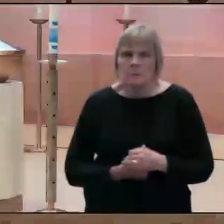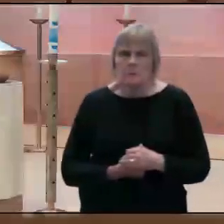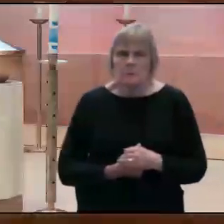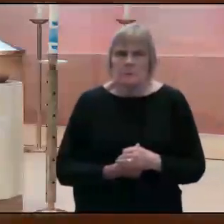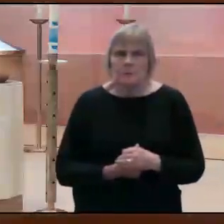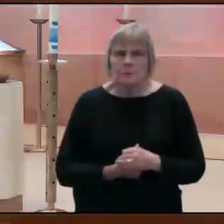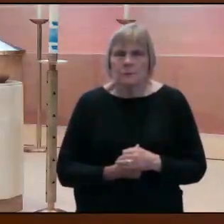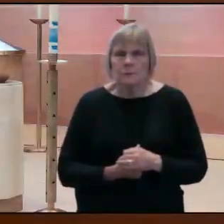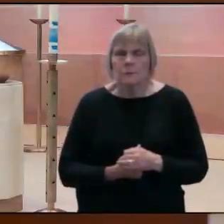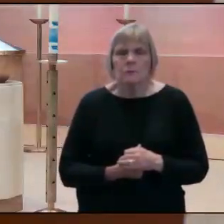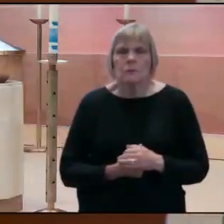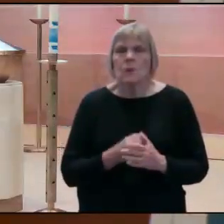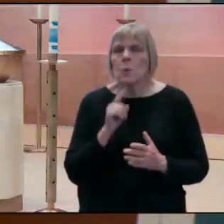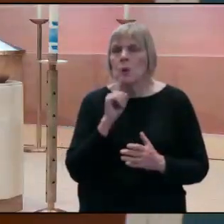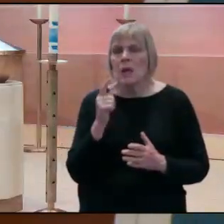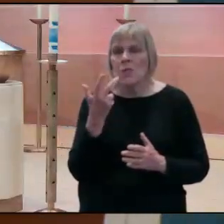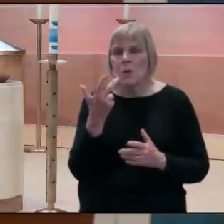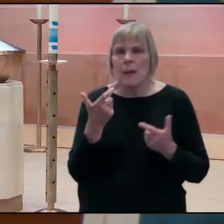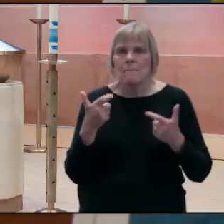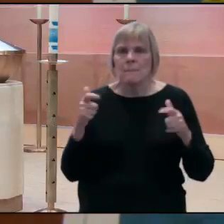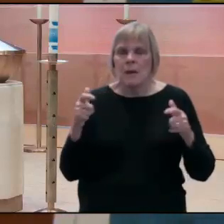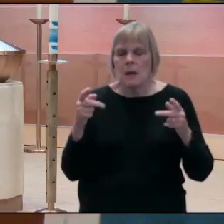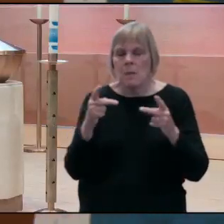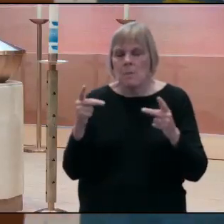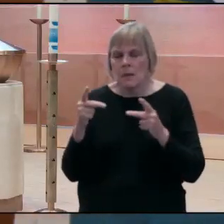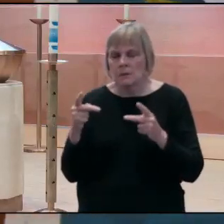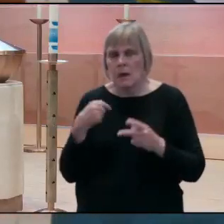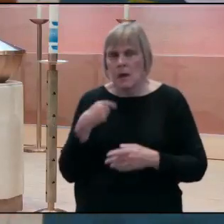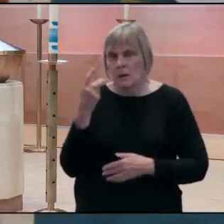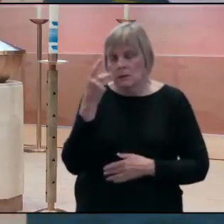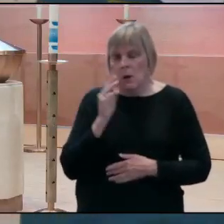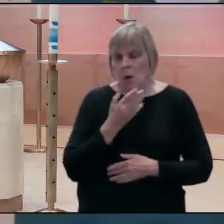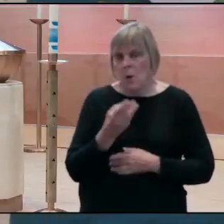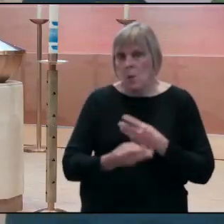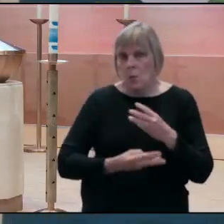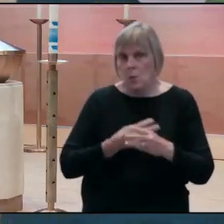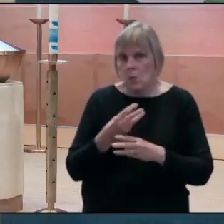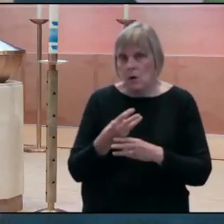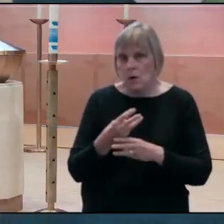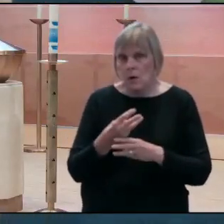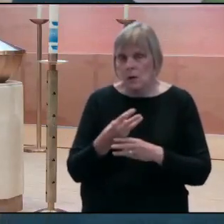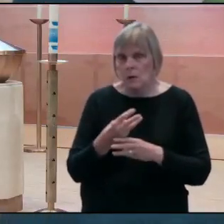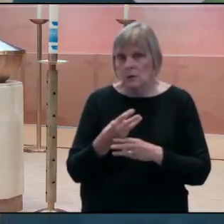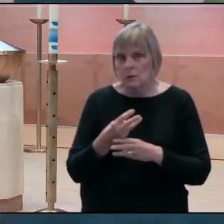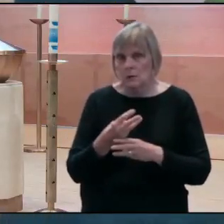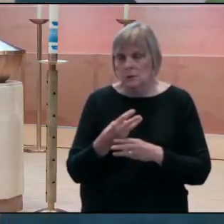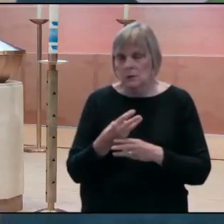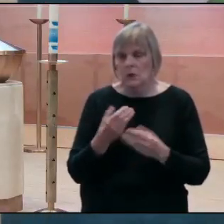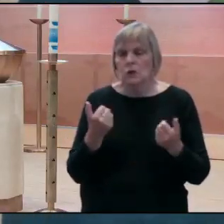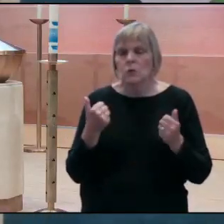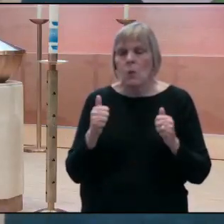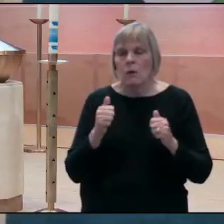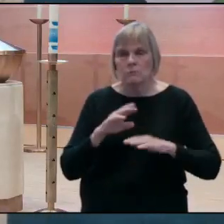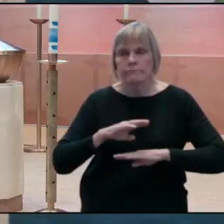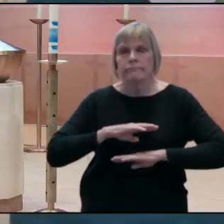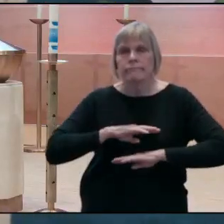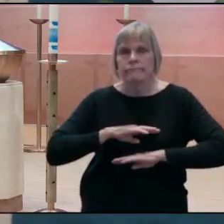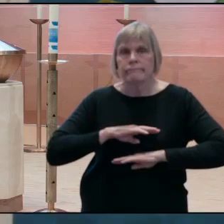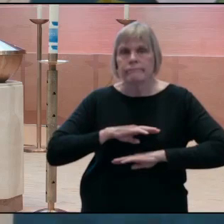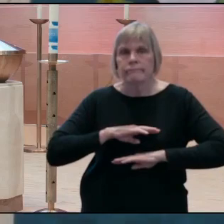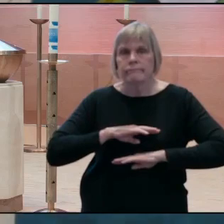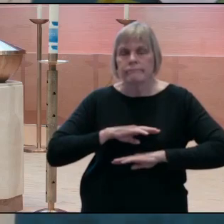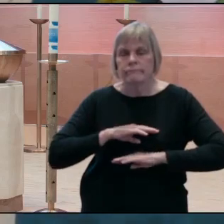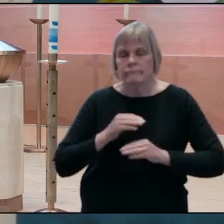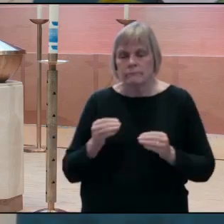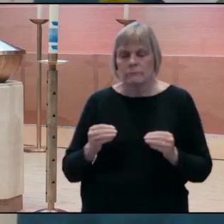There's really three big places that I see our world running to try to satisfy that yearning